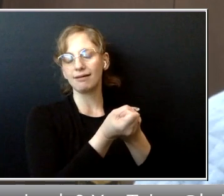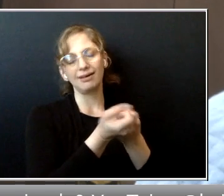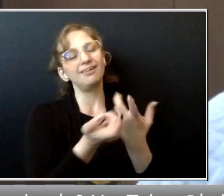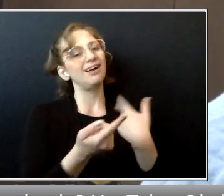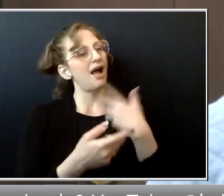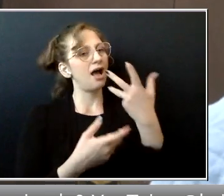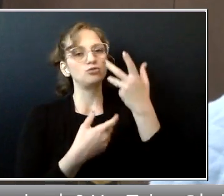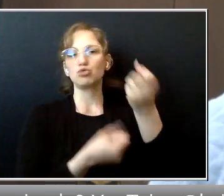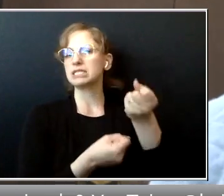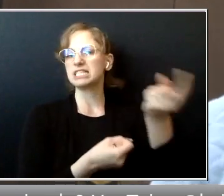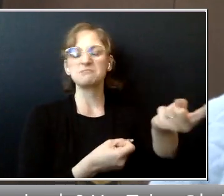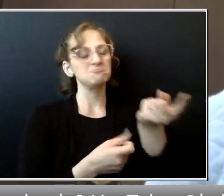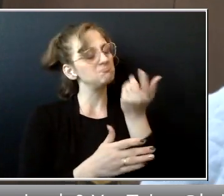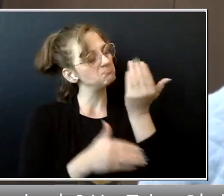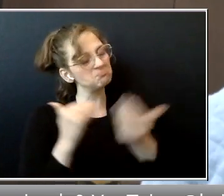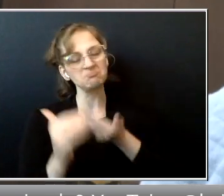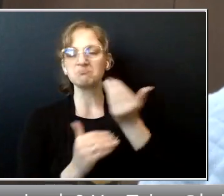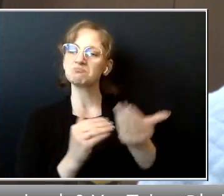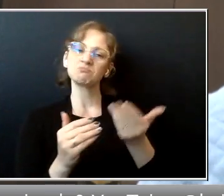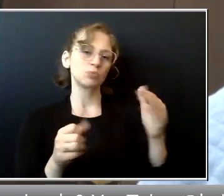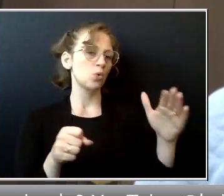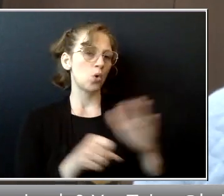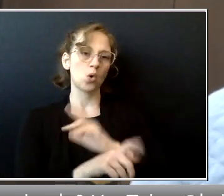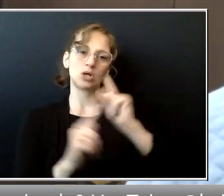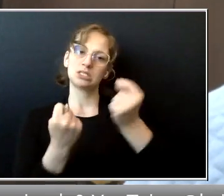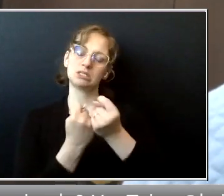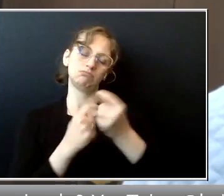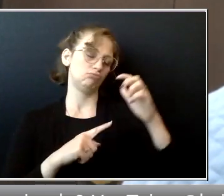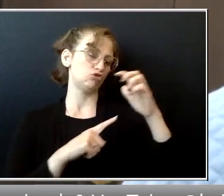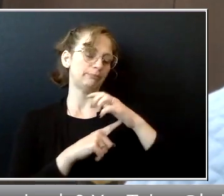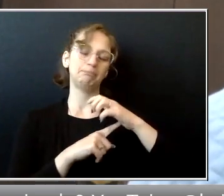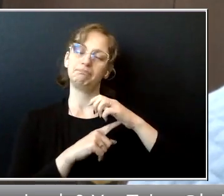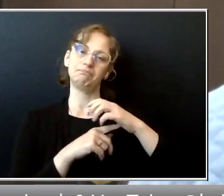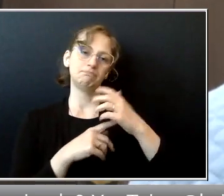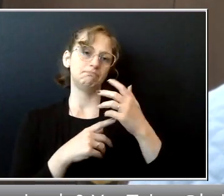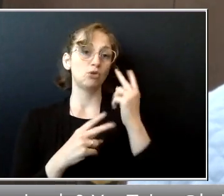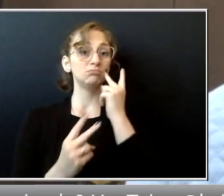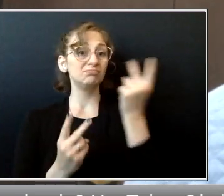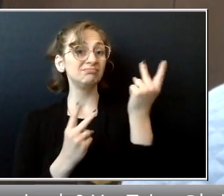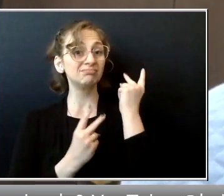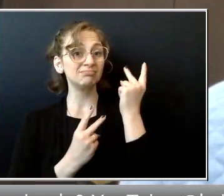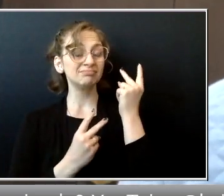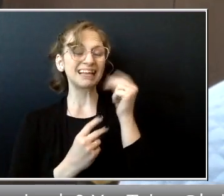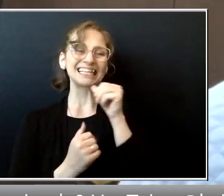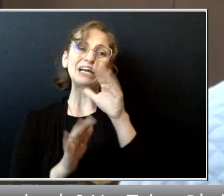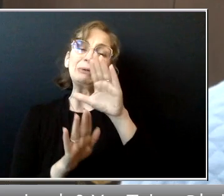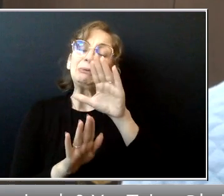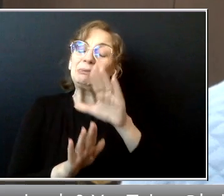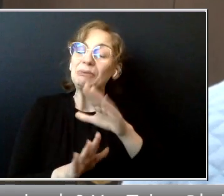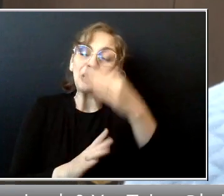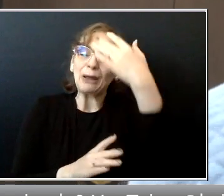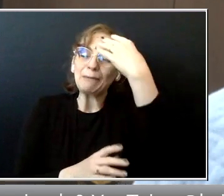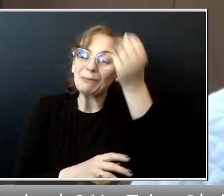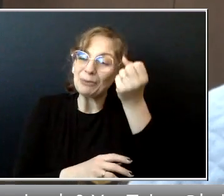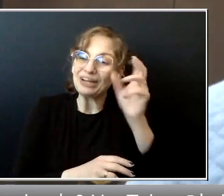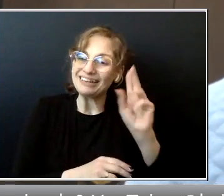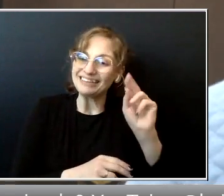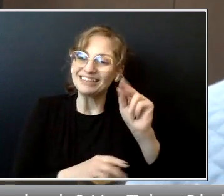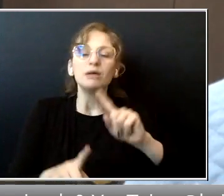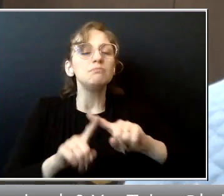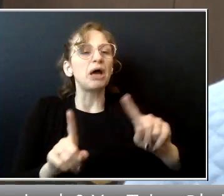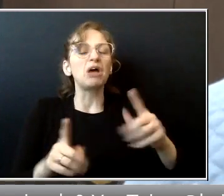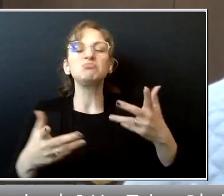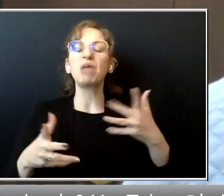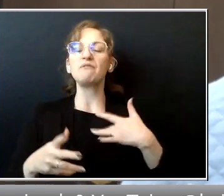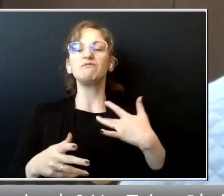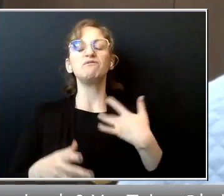team was excellent. So to look back at it, I wouldn't say it's great memories, but I knew that I was in good hands